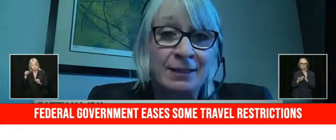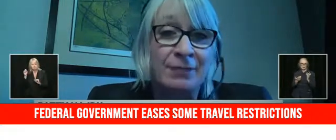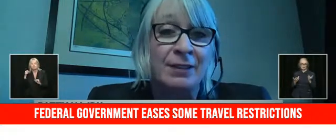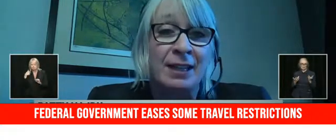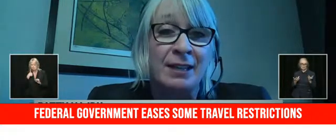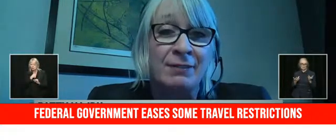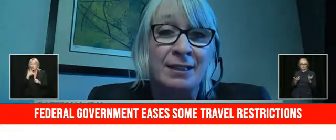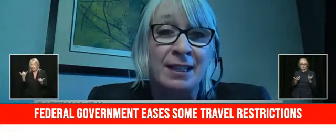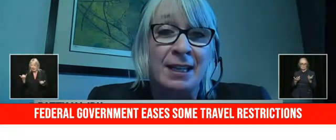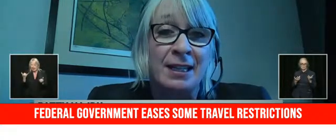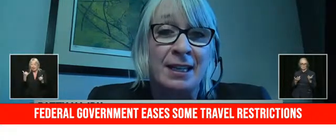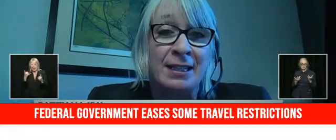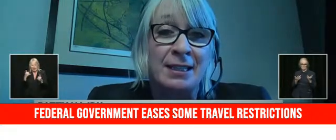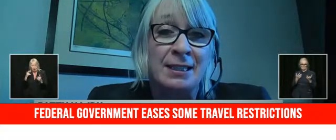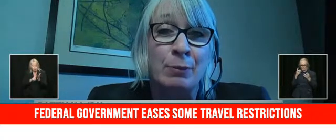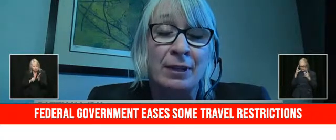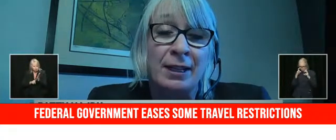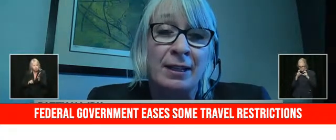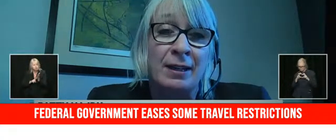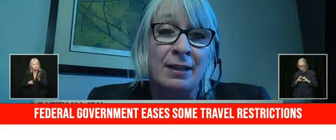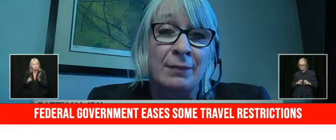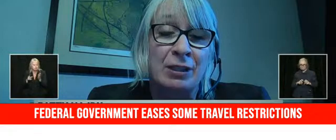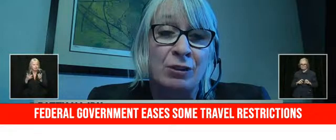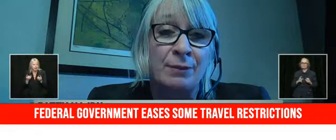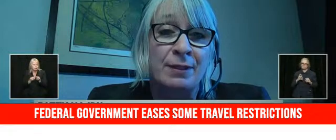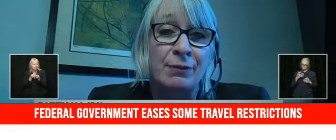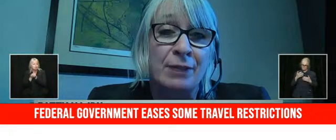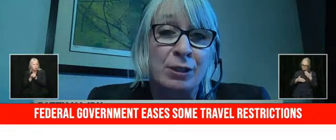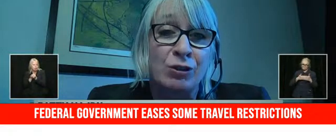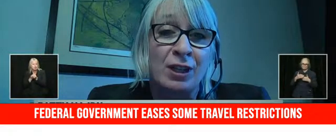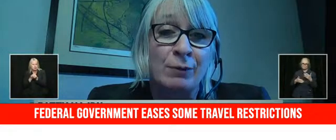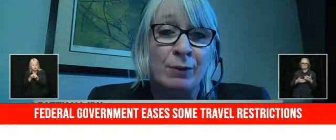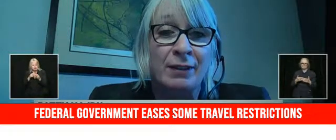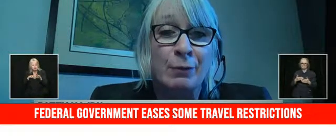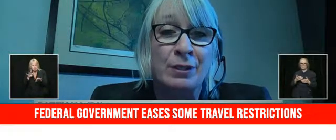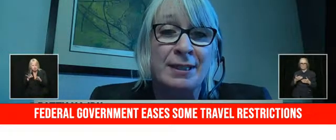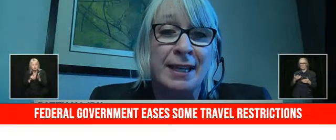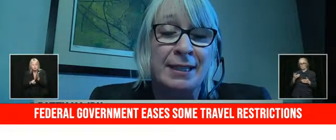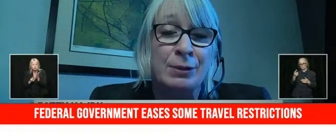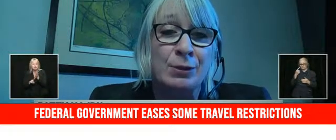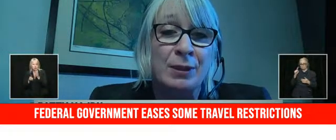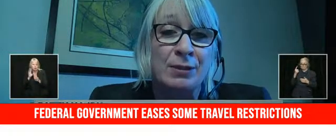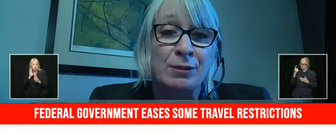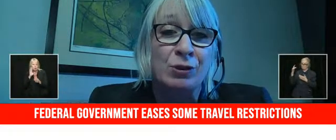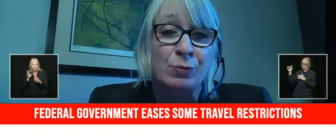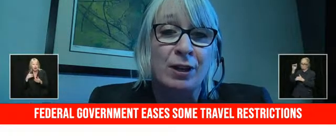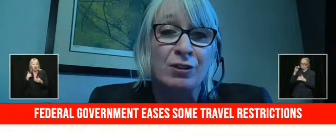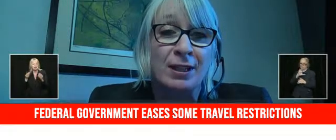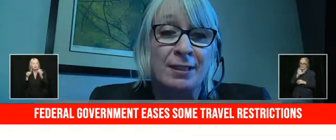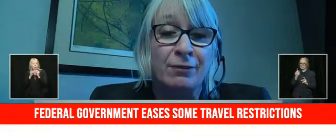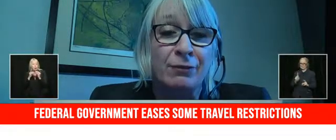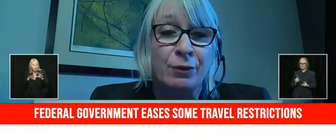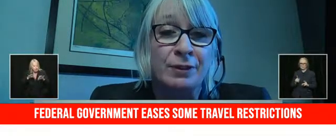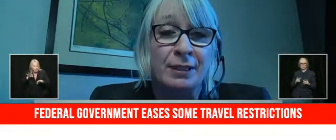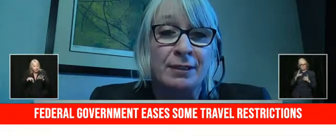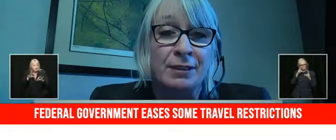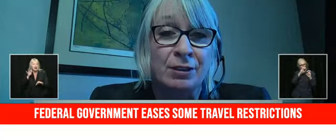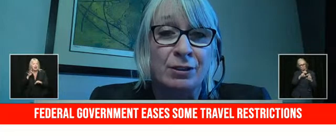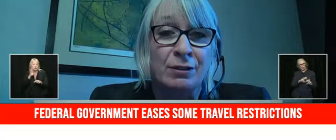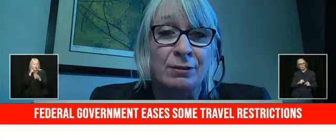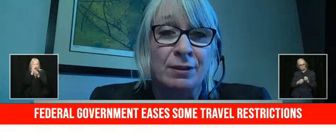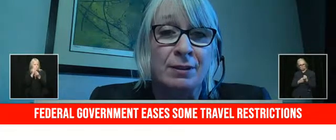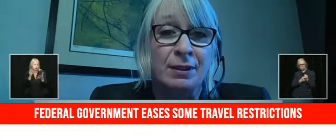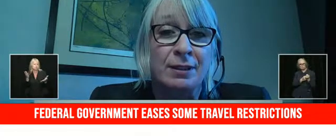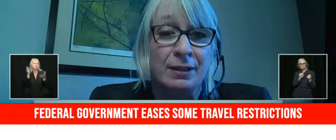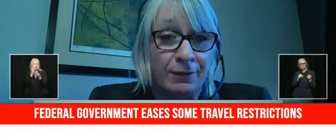we're actively investigating and supporting in terms of research, and we'll have more to say as those research projects unfold and